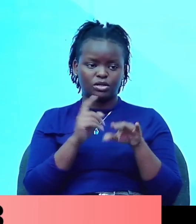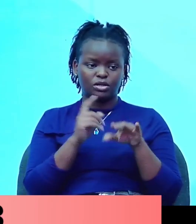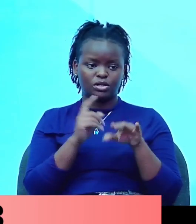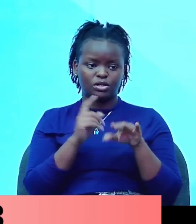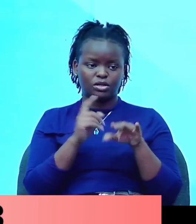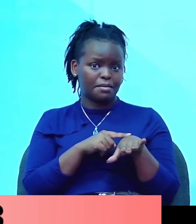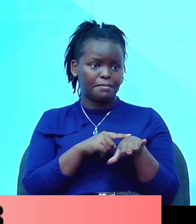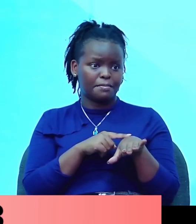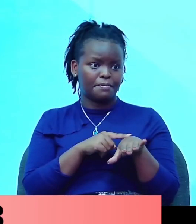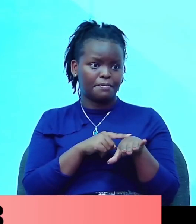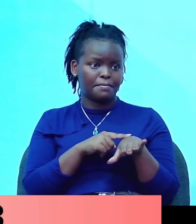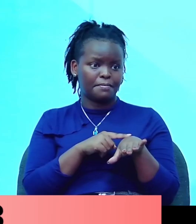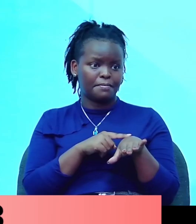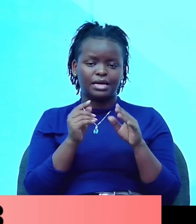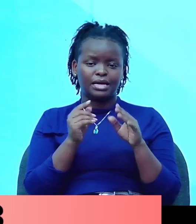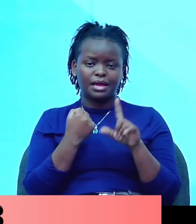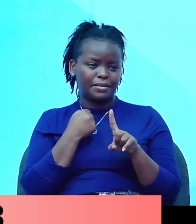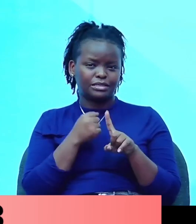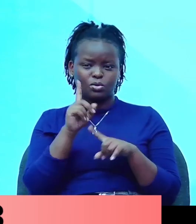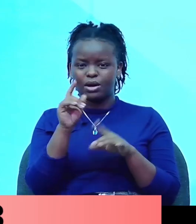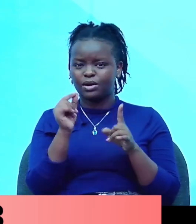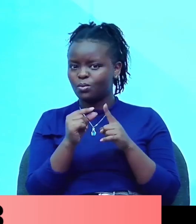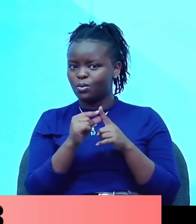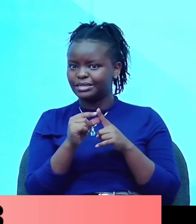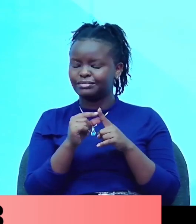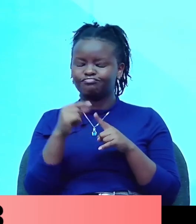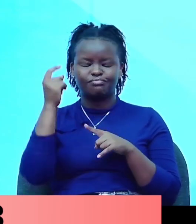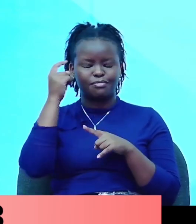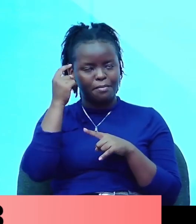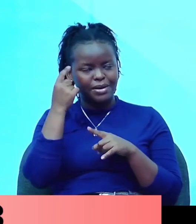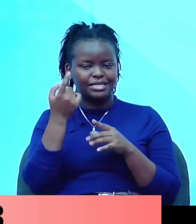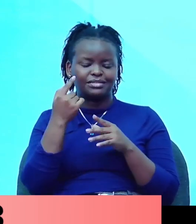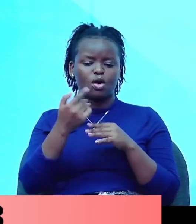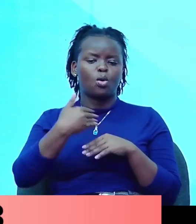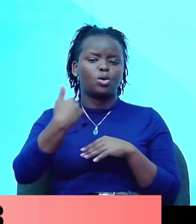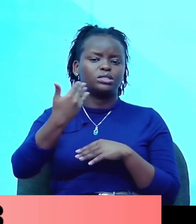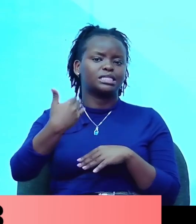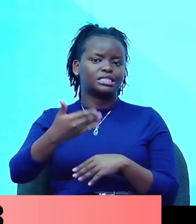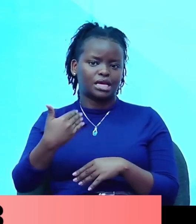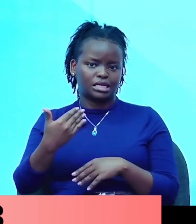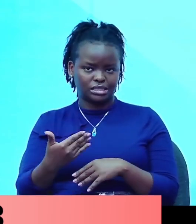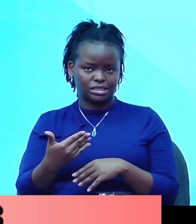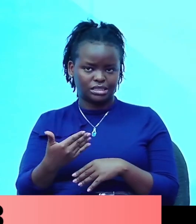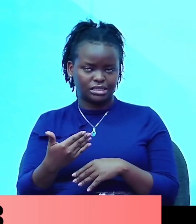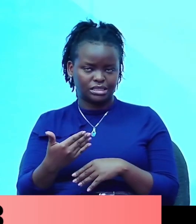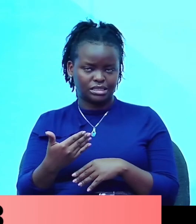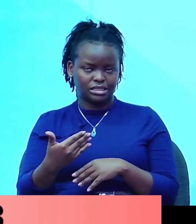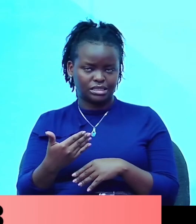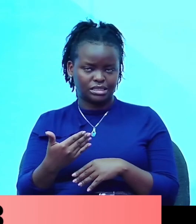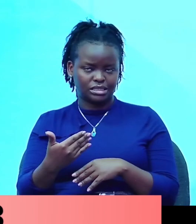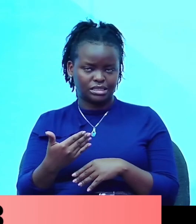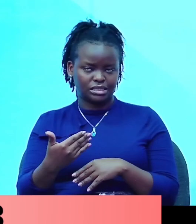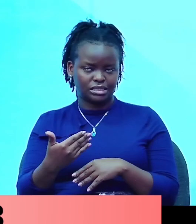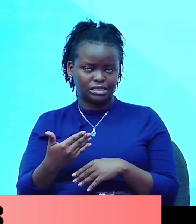that is coming to my mind is consistency. And I like a tag that I saw somewhere in your social